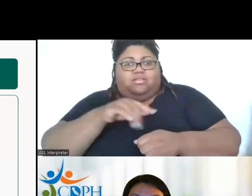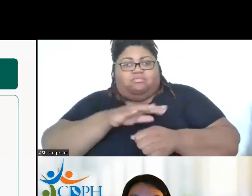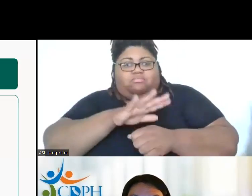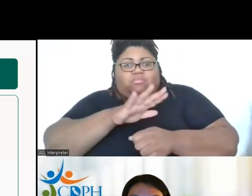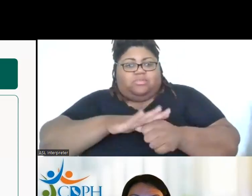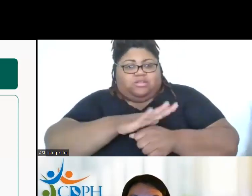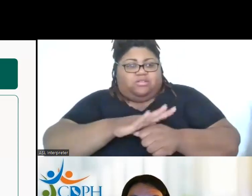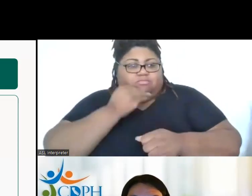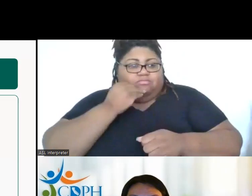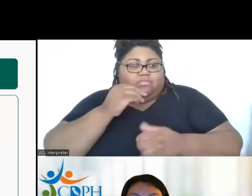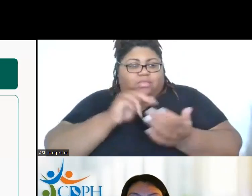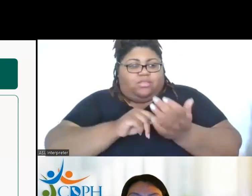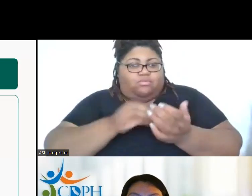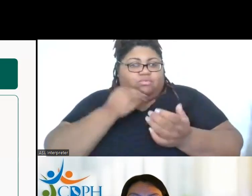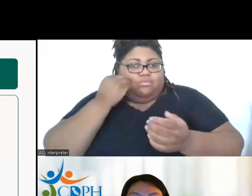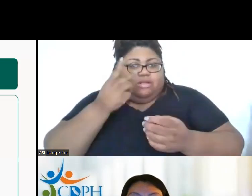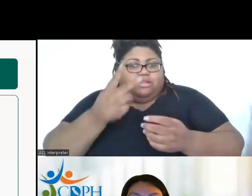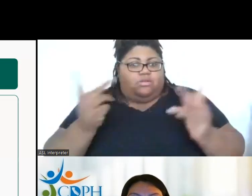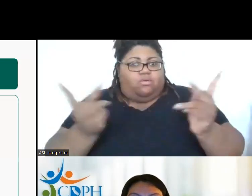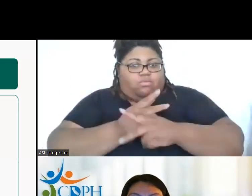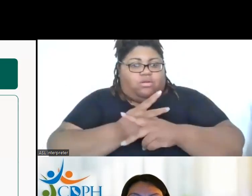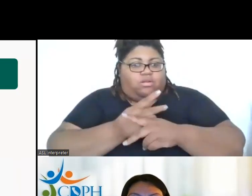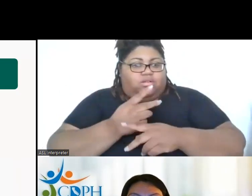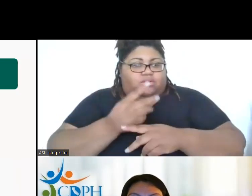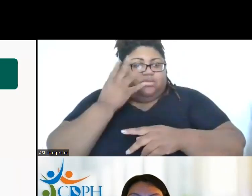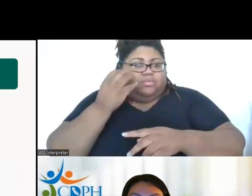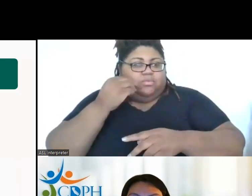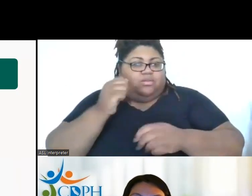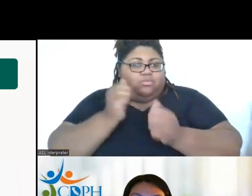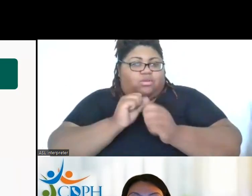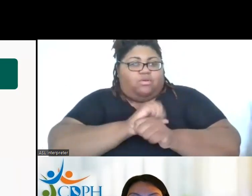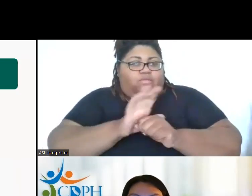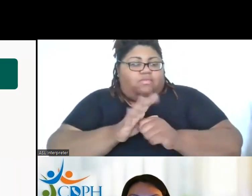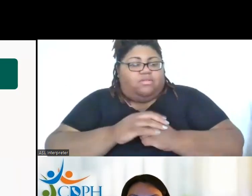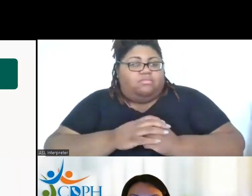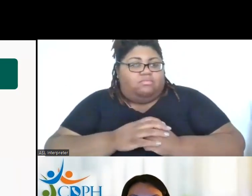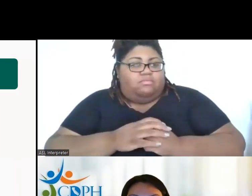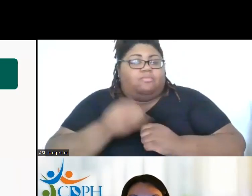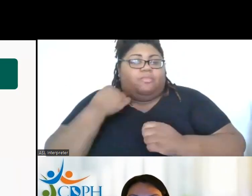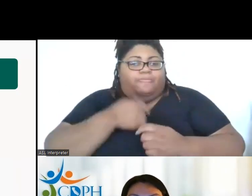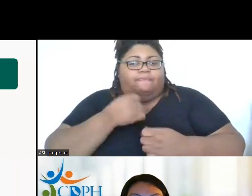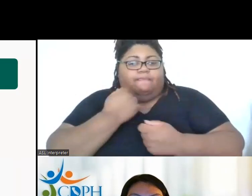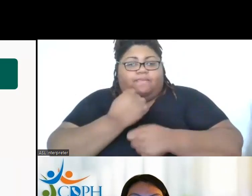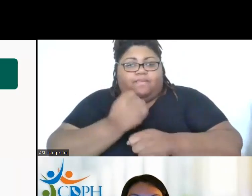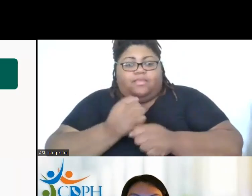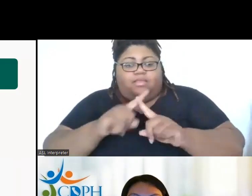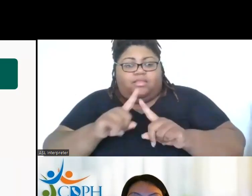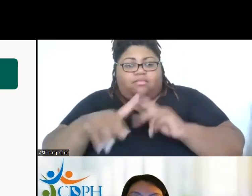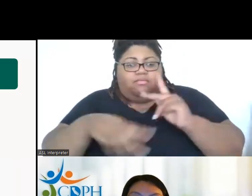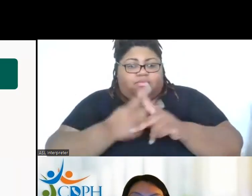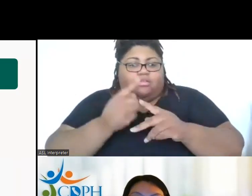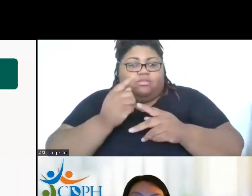mortality and burden of COVID-19. And so we've created a number of toolkits that we've pushed out to skilled nursing